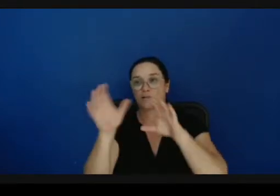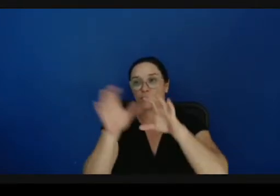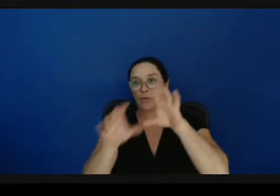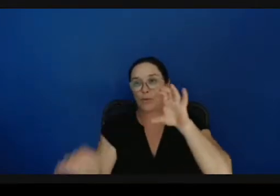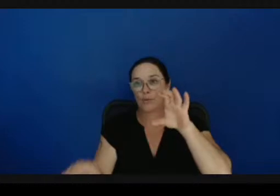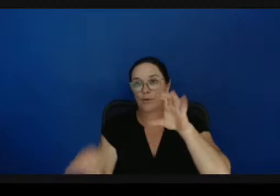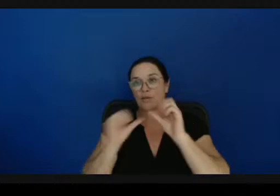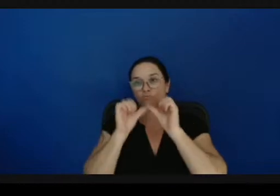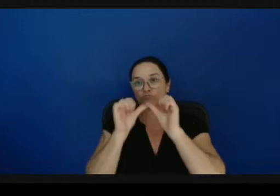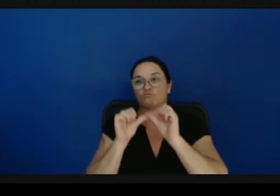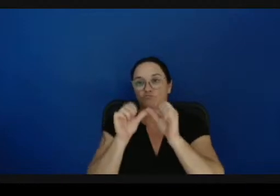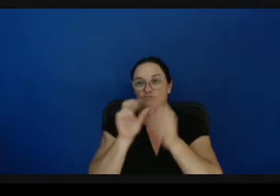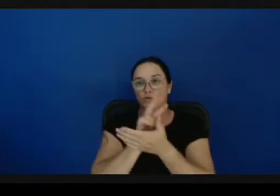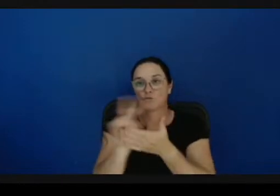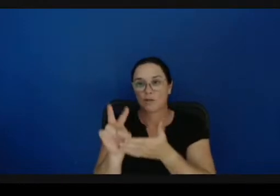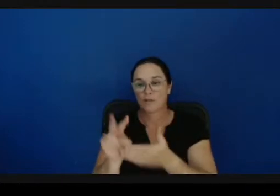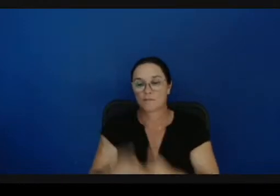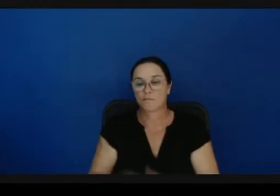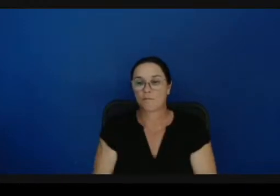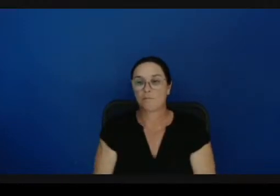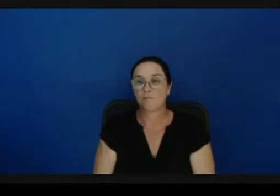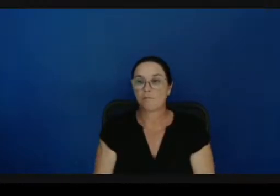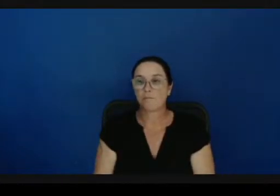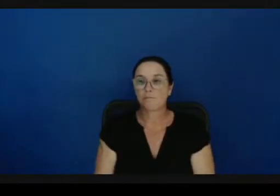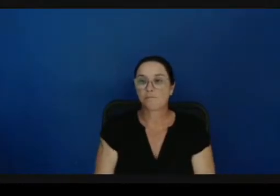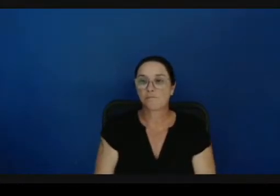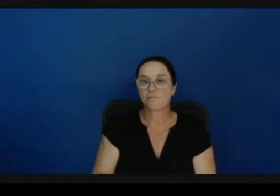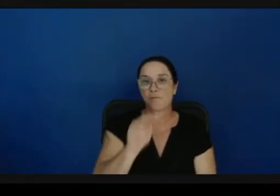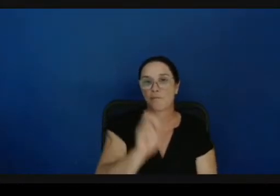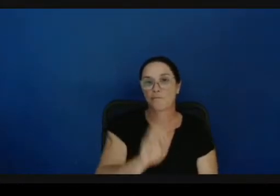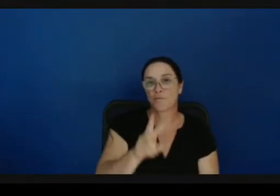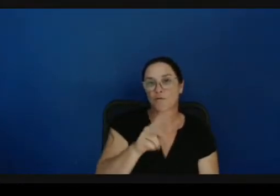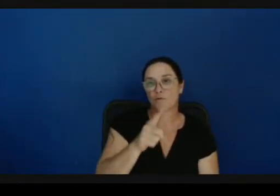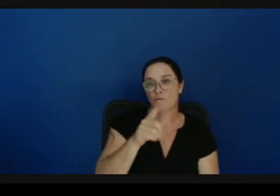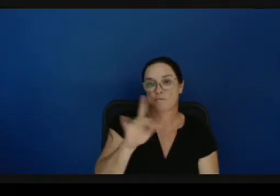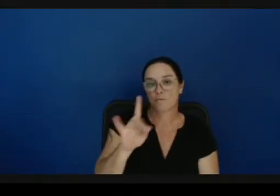here, from November 28th until